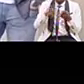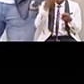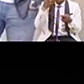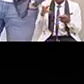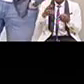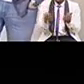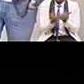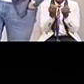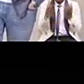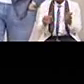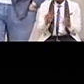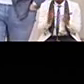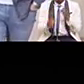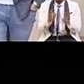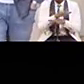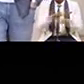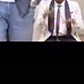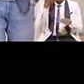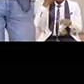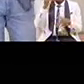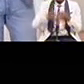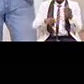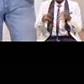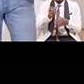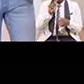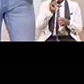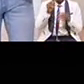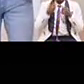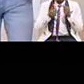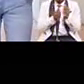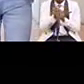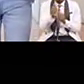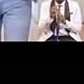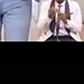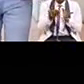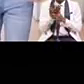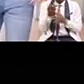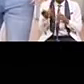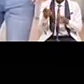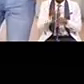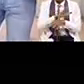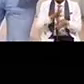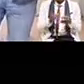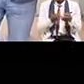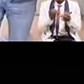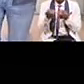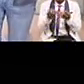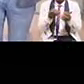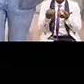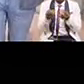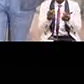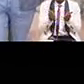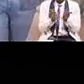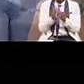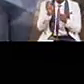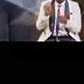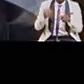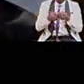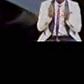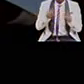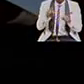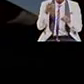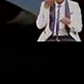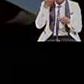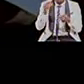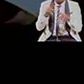those challenges? If you don't know what they're going through, you never interact with them and you never see them. How do you know what they're going through